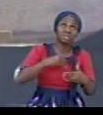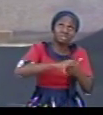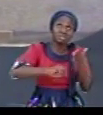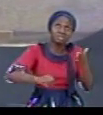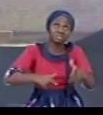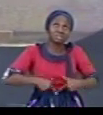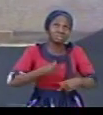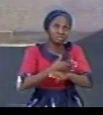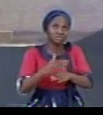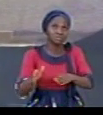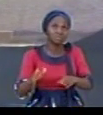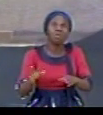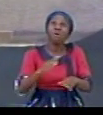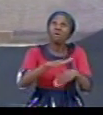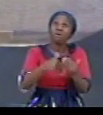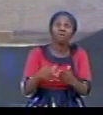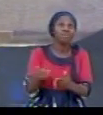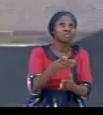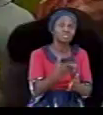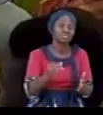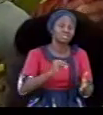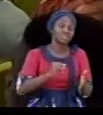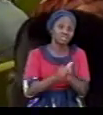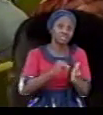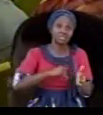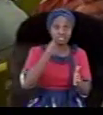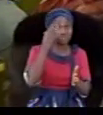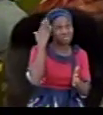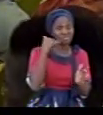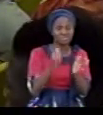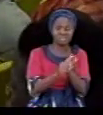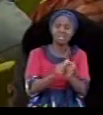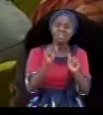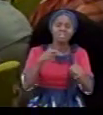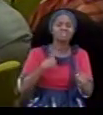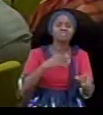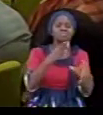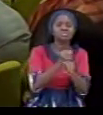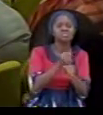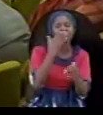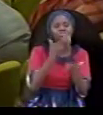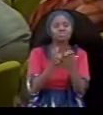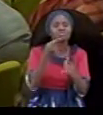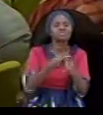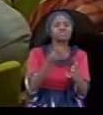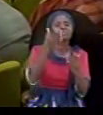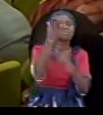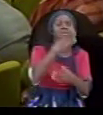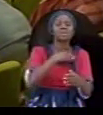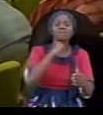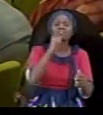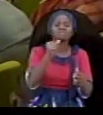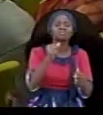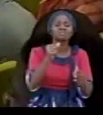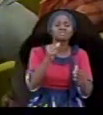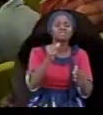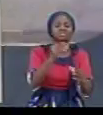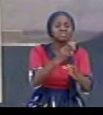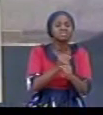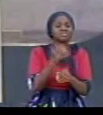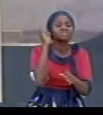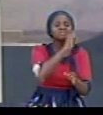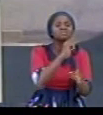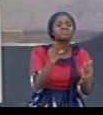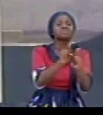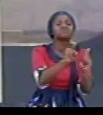I said, shall we receive good from the hand of the Lord and not receive evil? God, don't take me too serious on that.